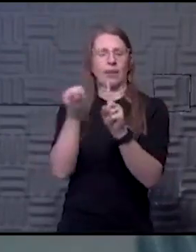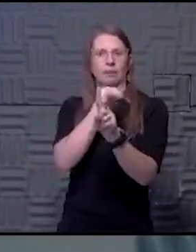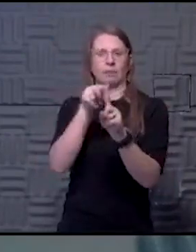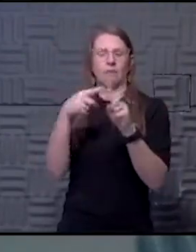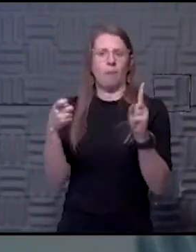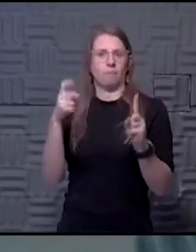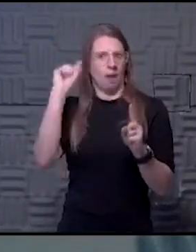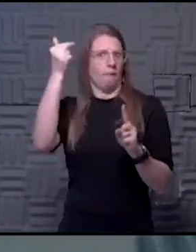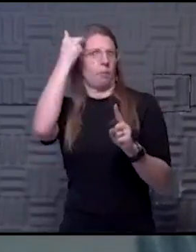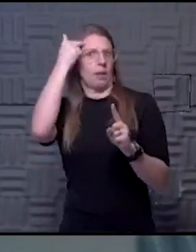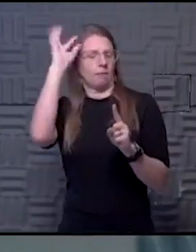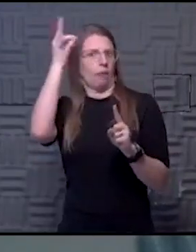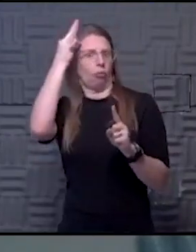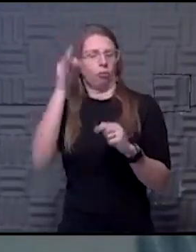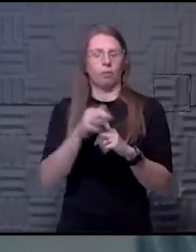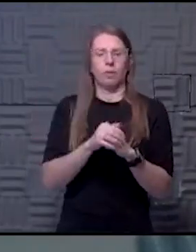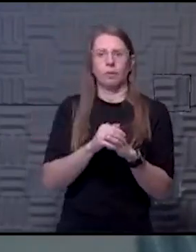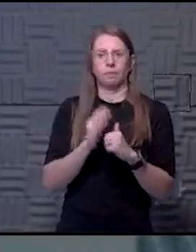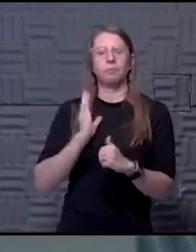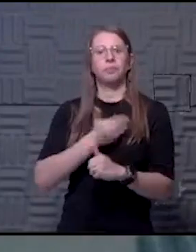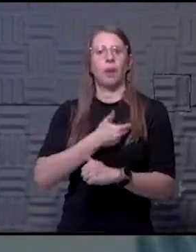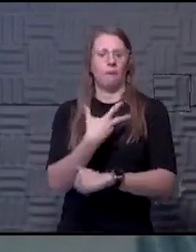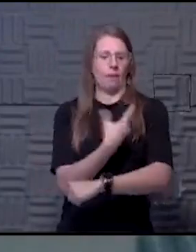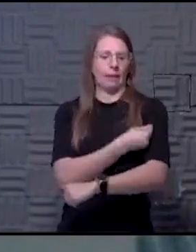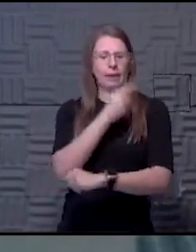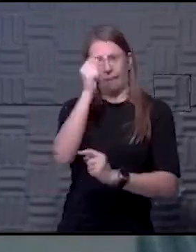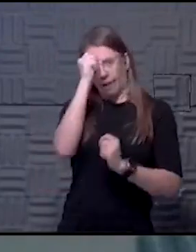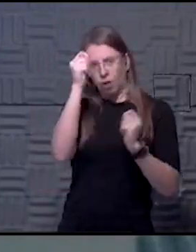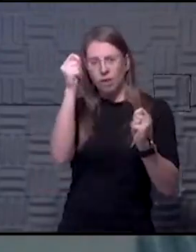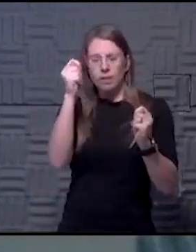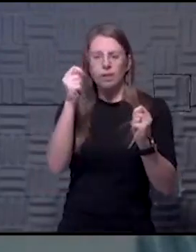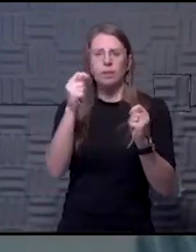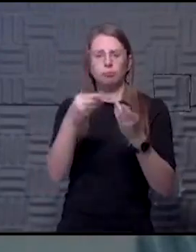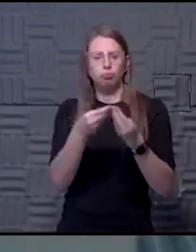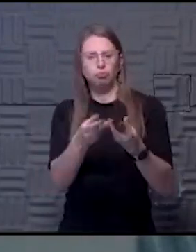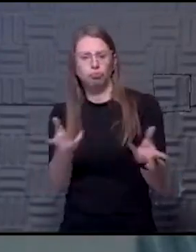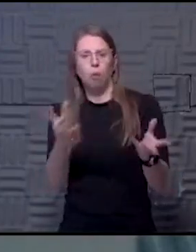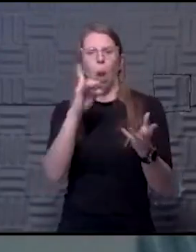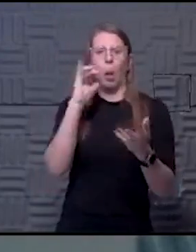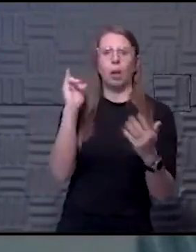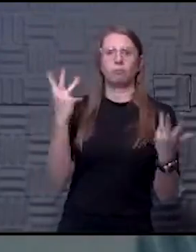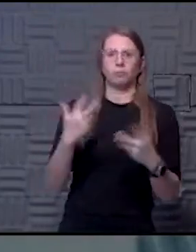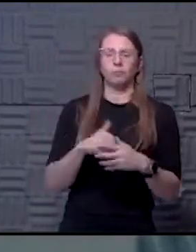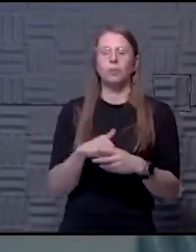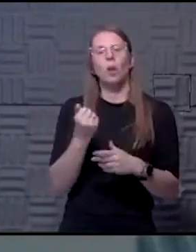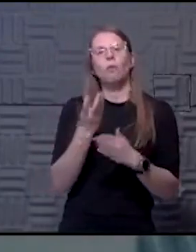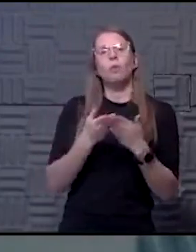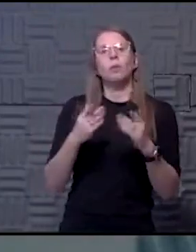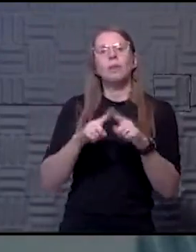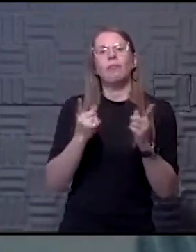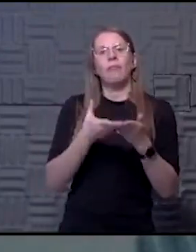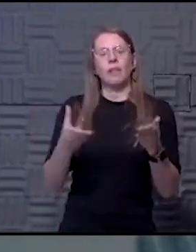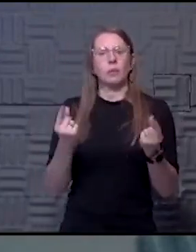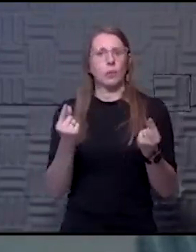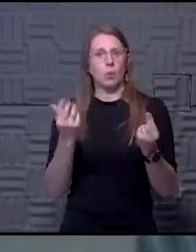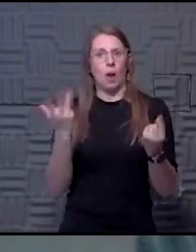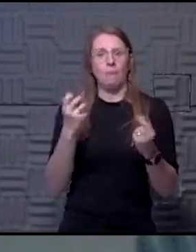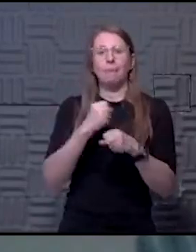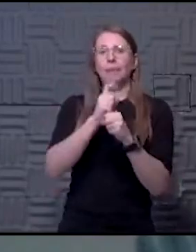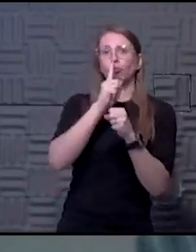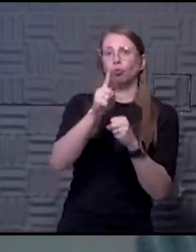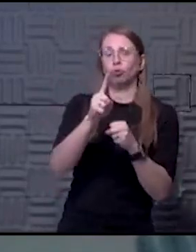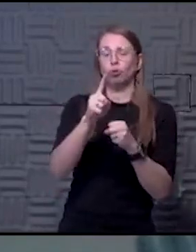of what our kind of vaccine theories and rollout look like, there are a few different things that we're trying to do. One is to make